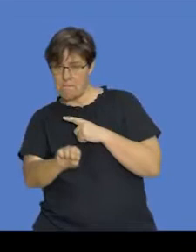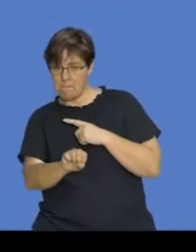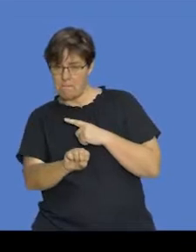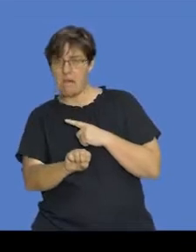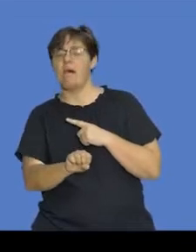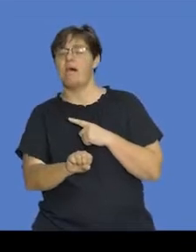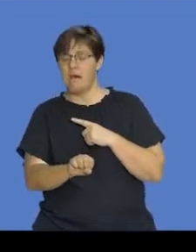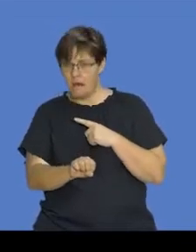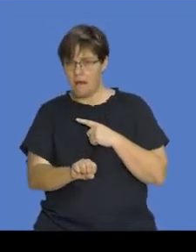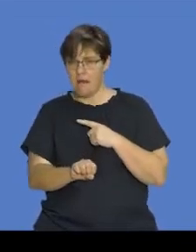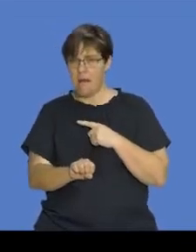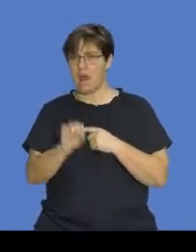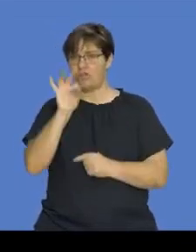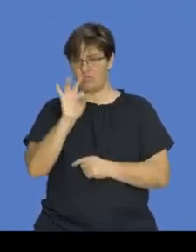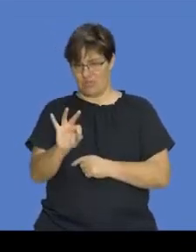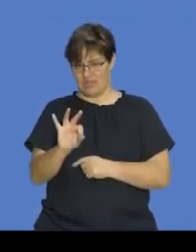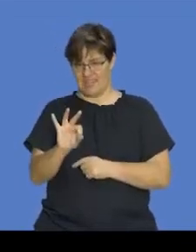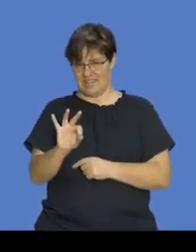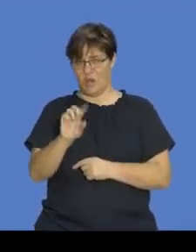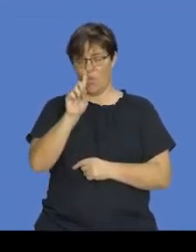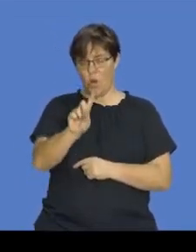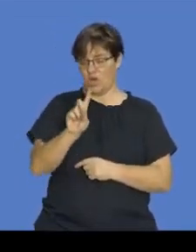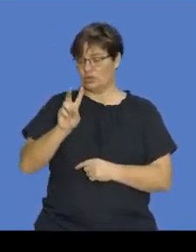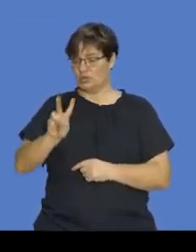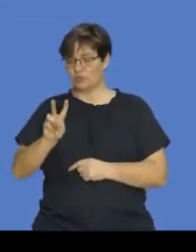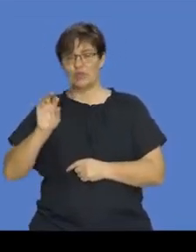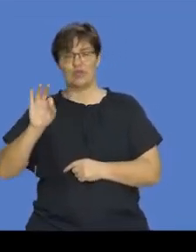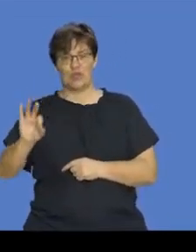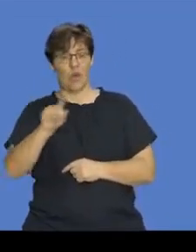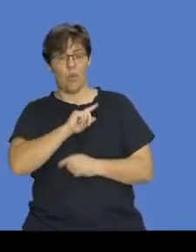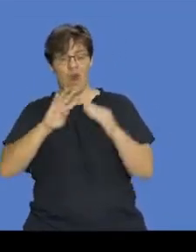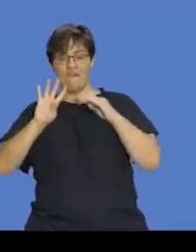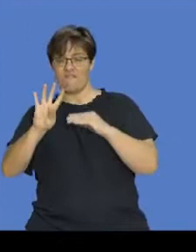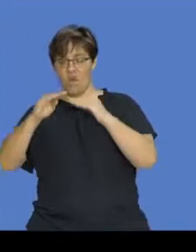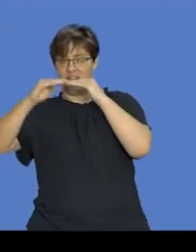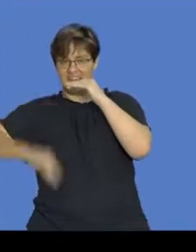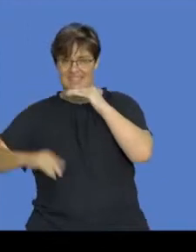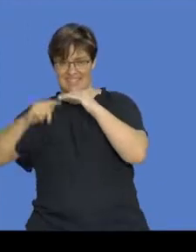is that there are 3 values that you can win with